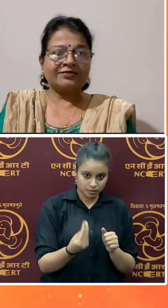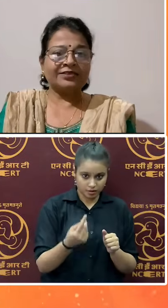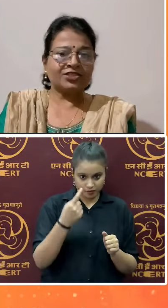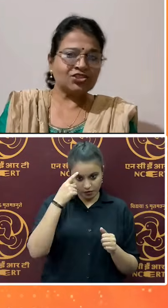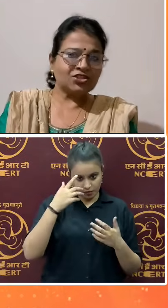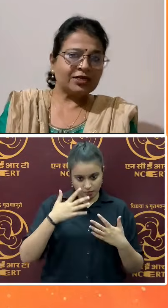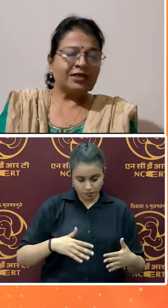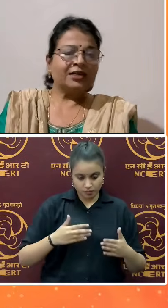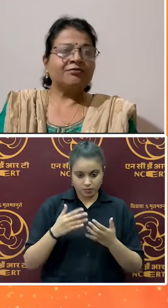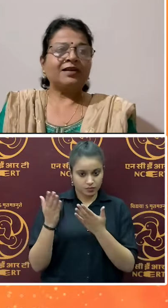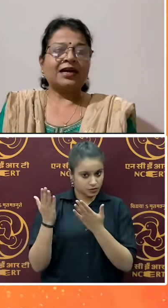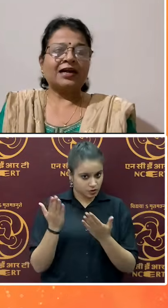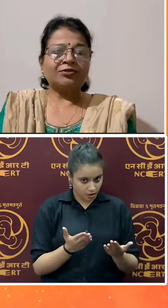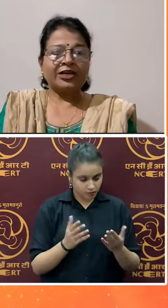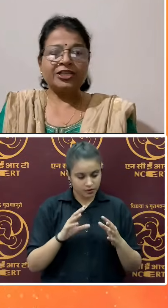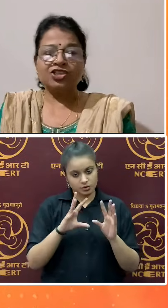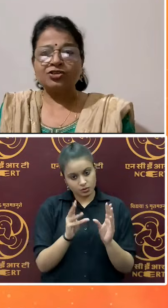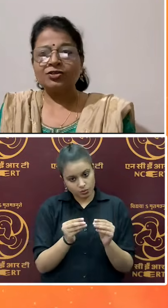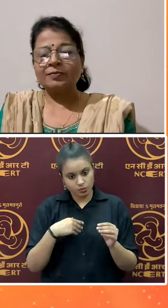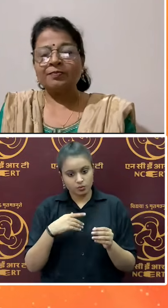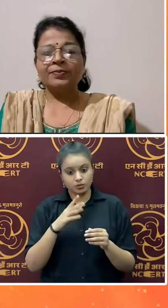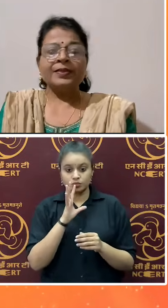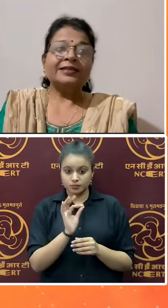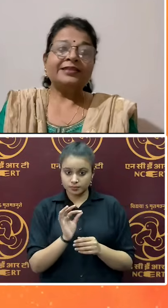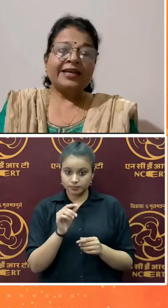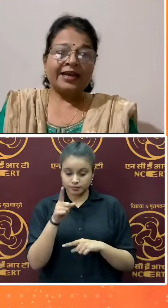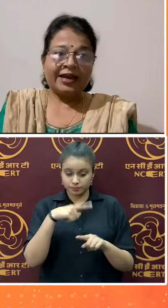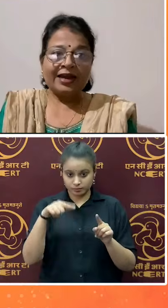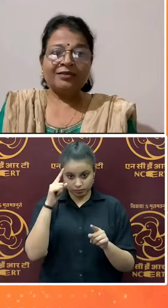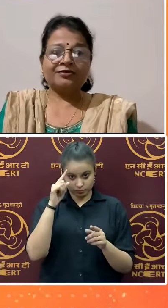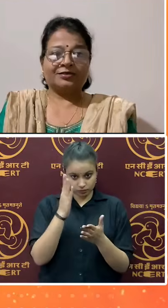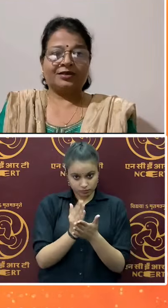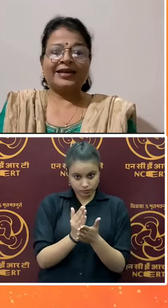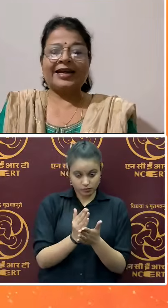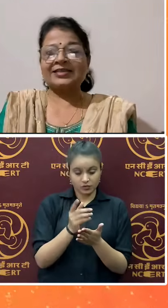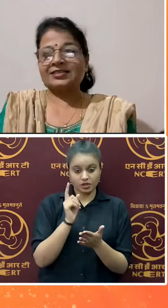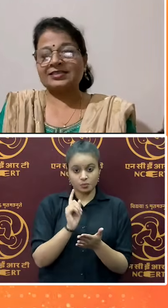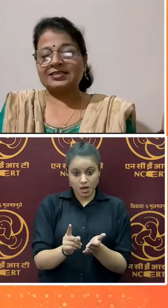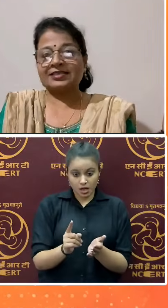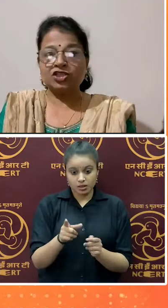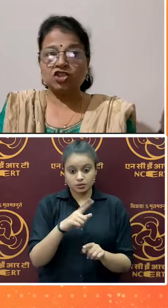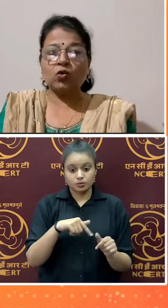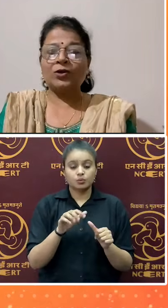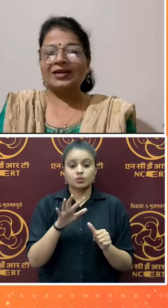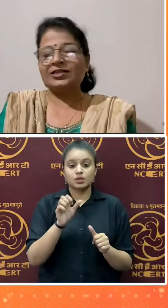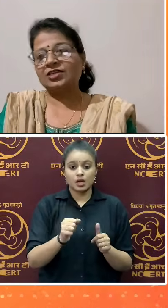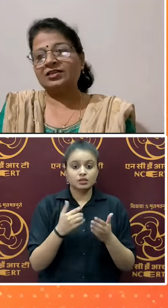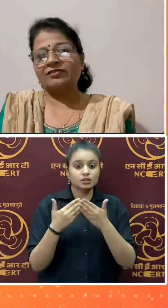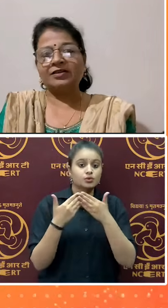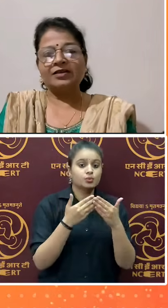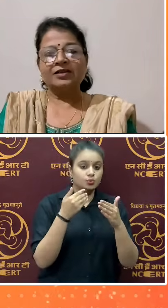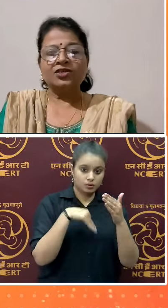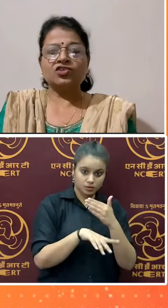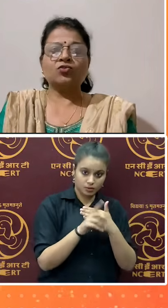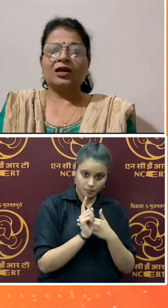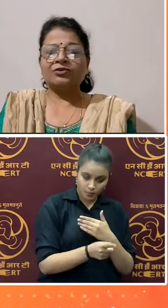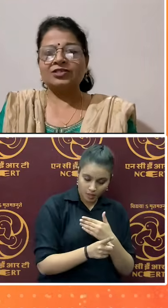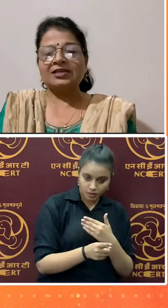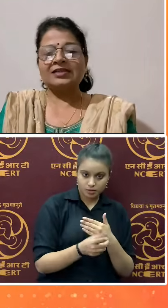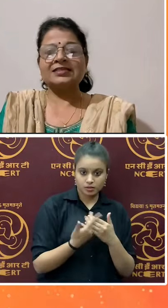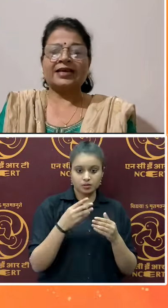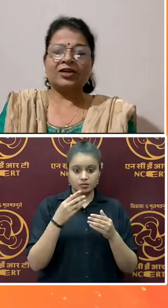health services. We will have to ensure they have an access in the school itself,